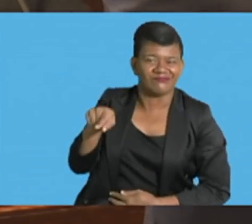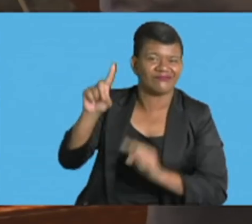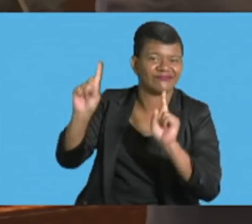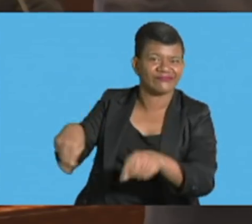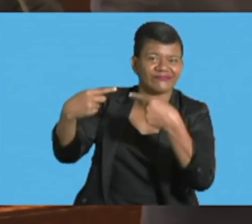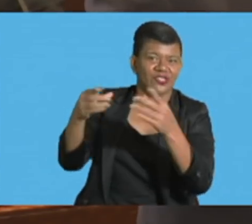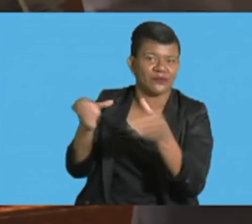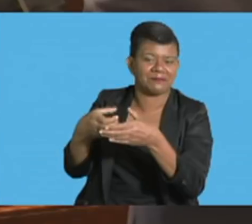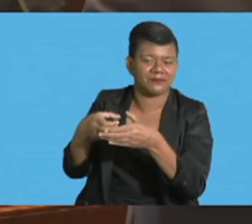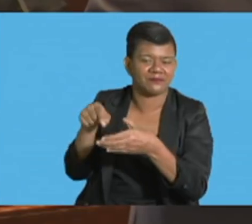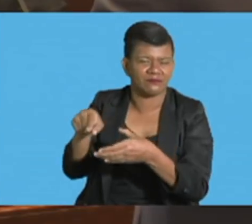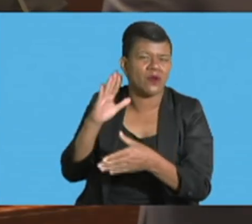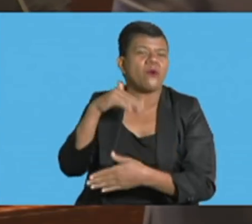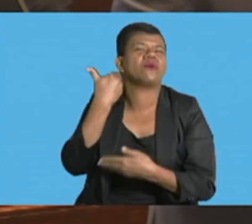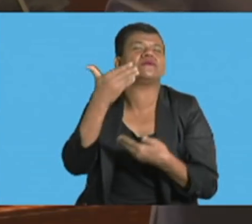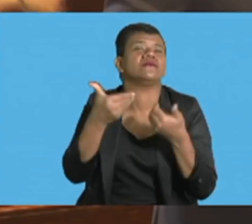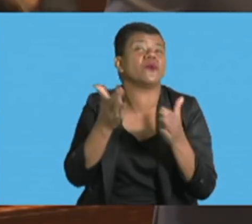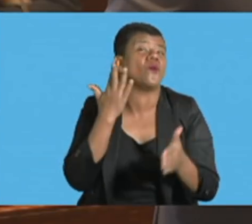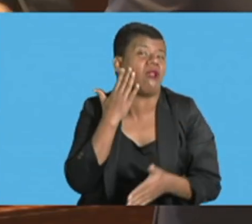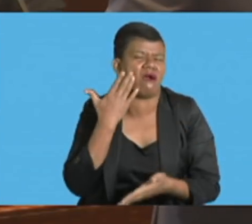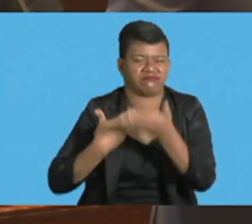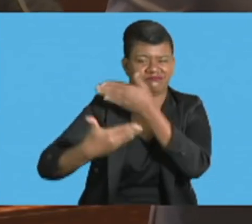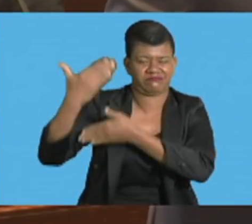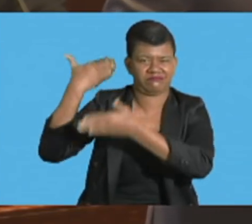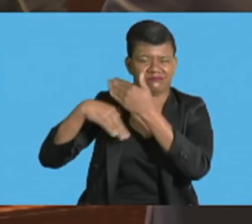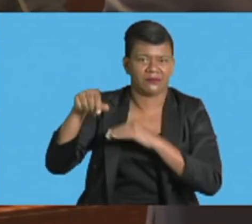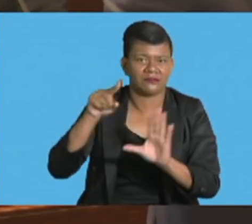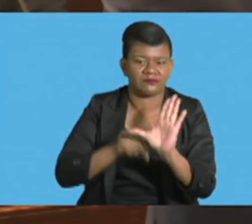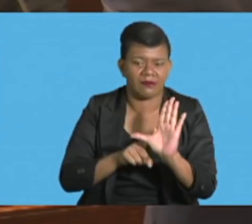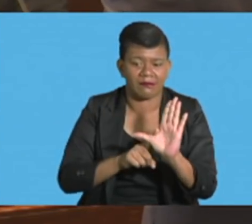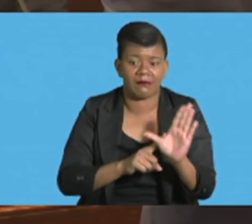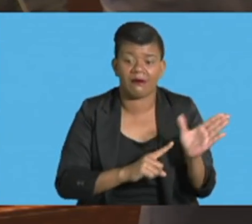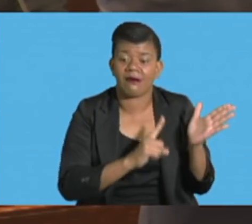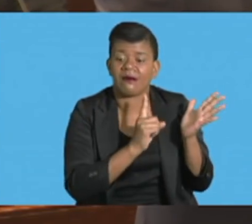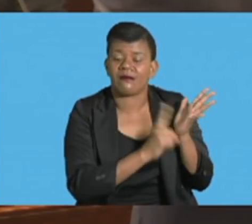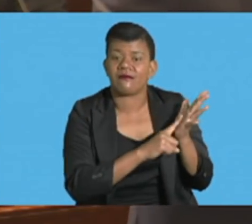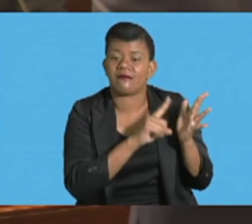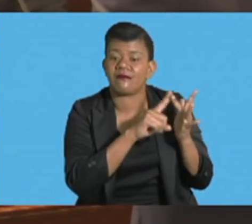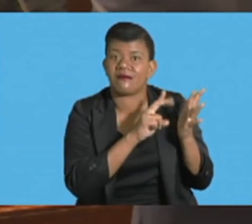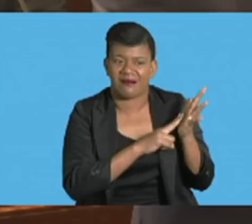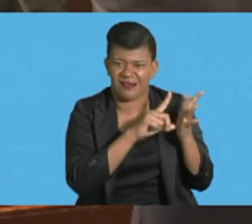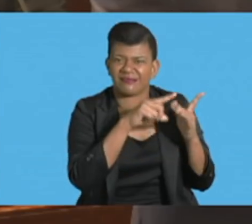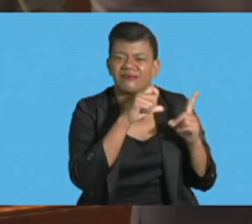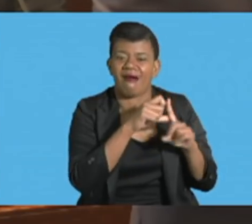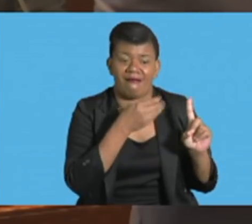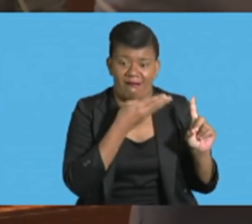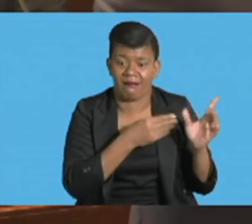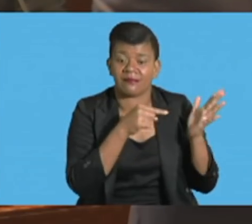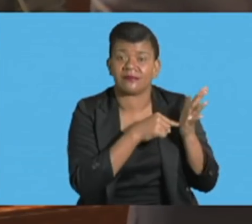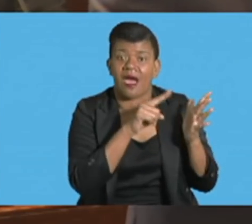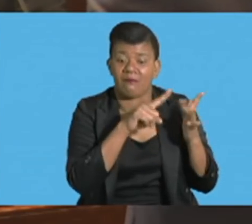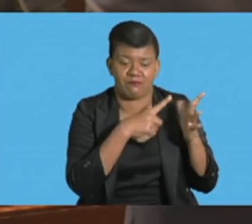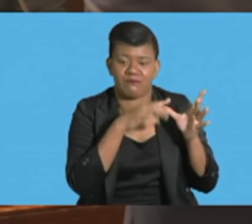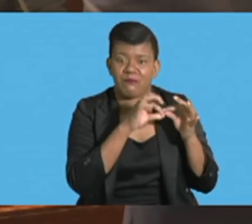It started earlier this year with Honourable Linda Tambuya's false claims that our banks had insufficient